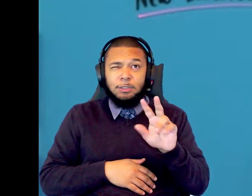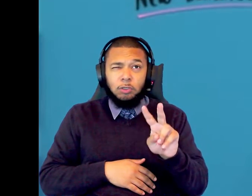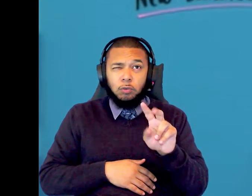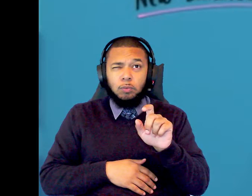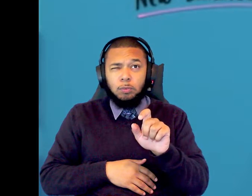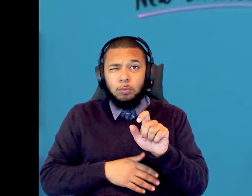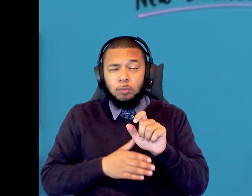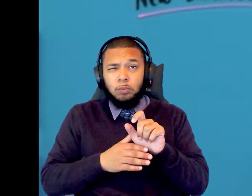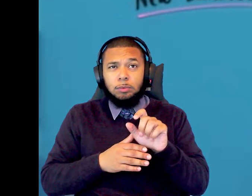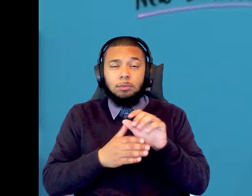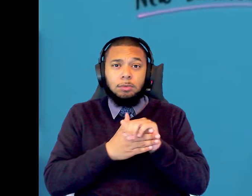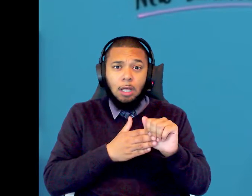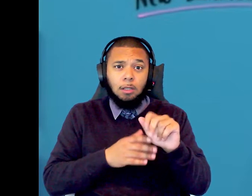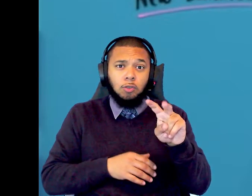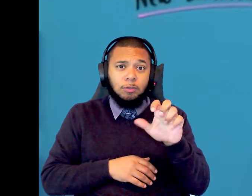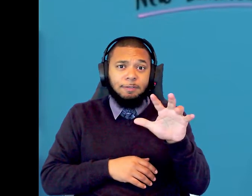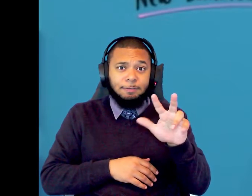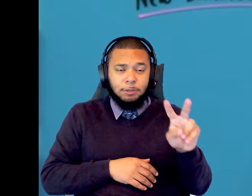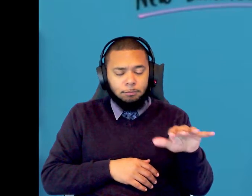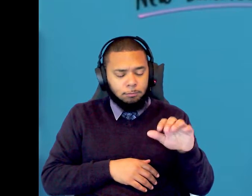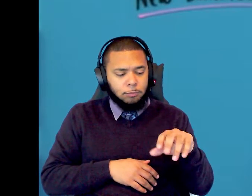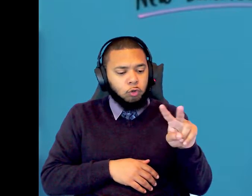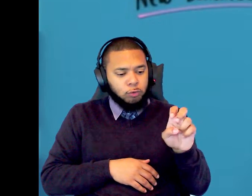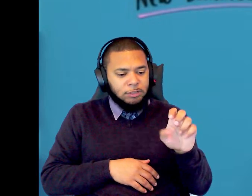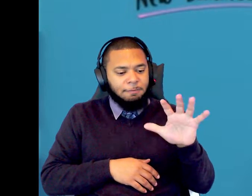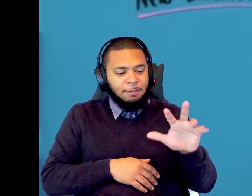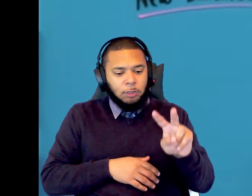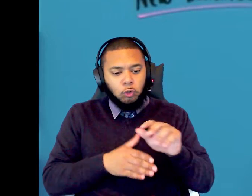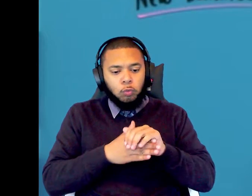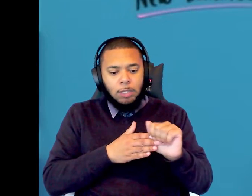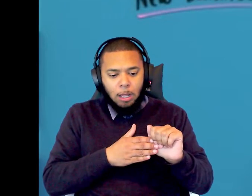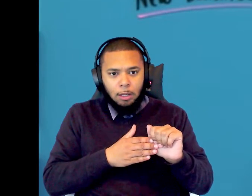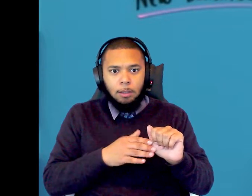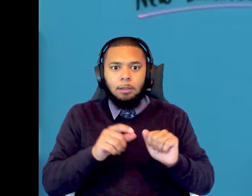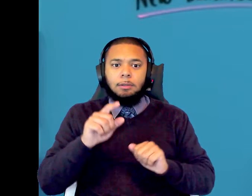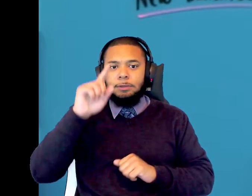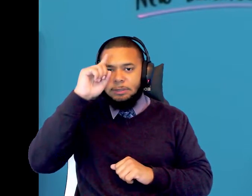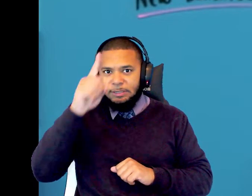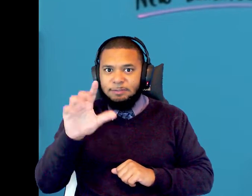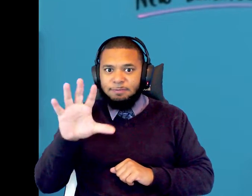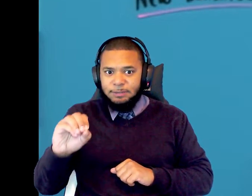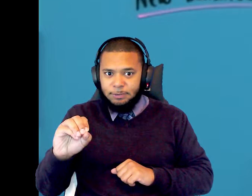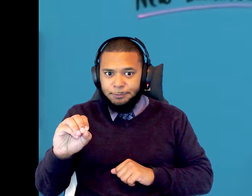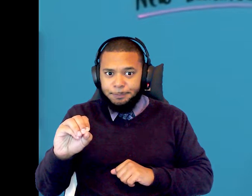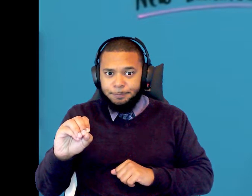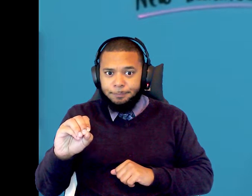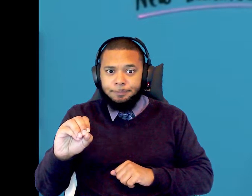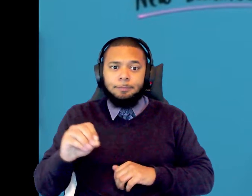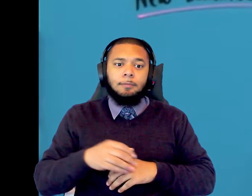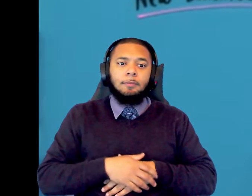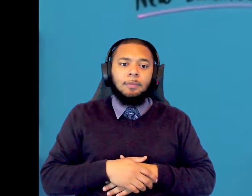252.50. And we're going to subtract 50 and 20 together, which is 70.